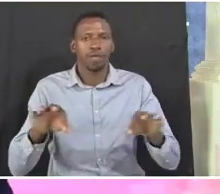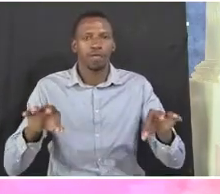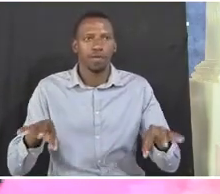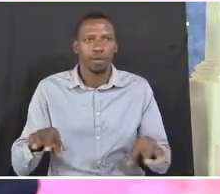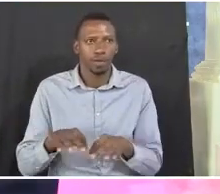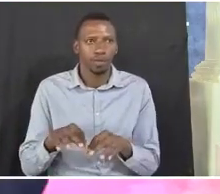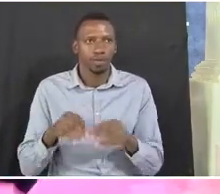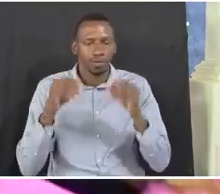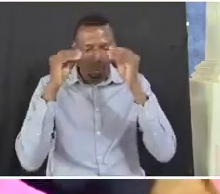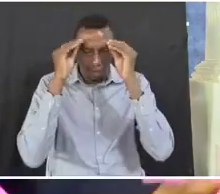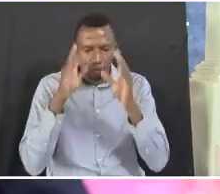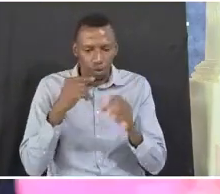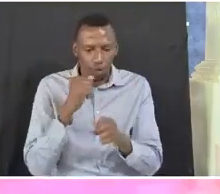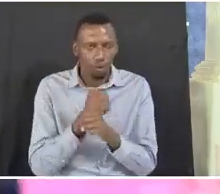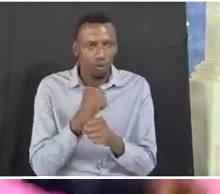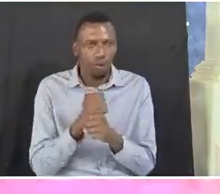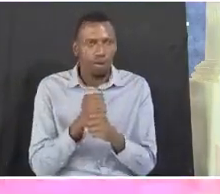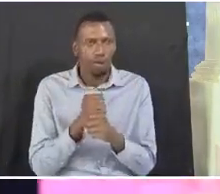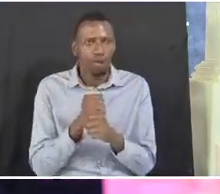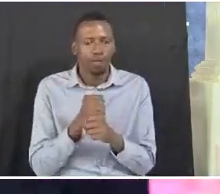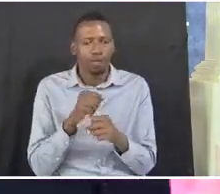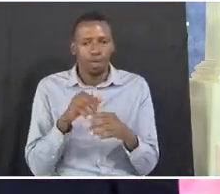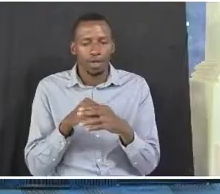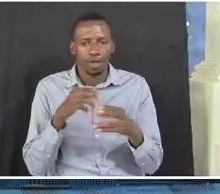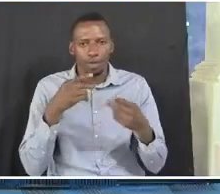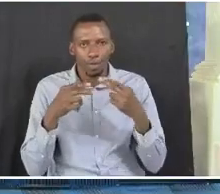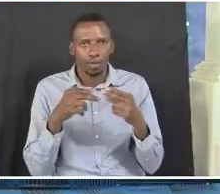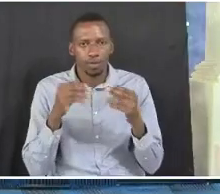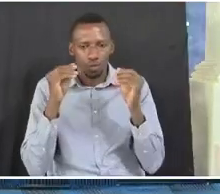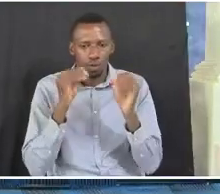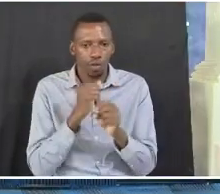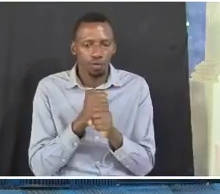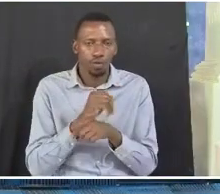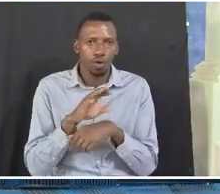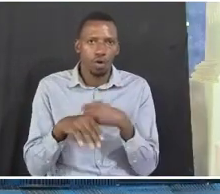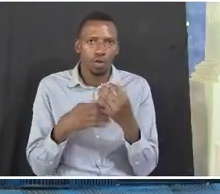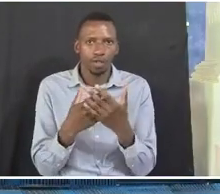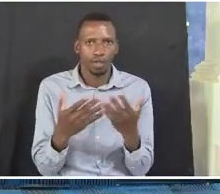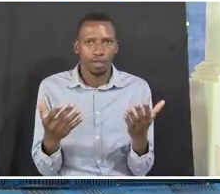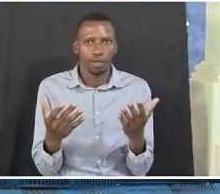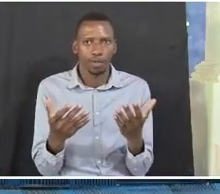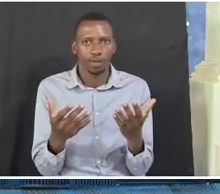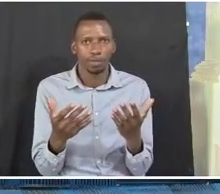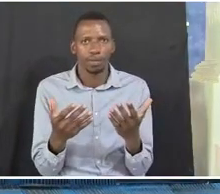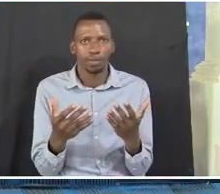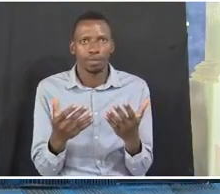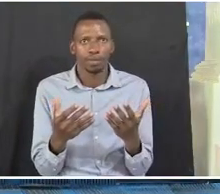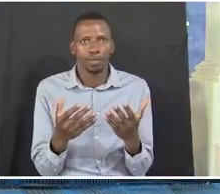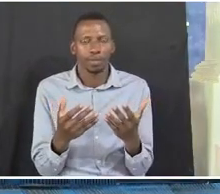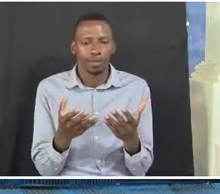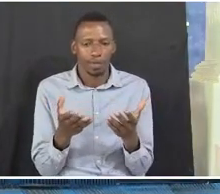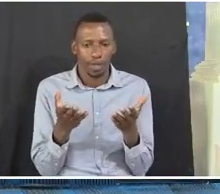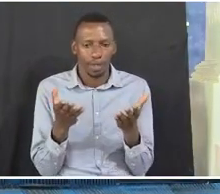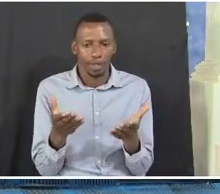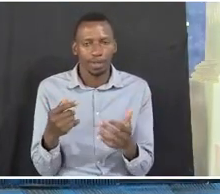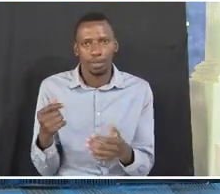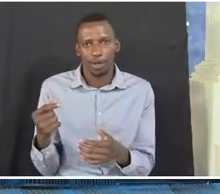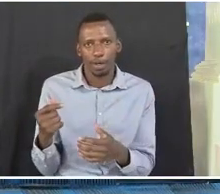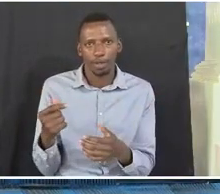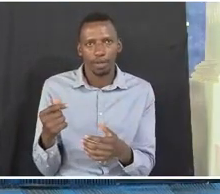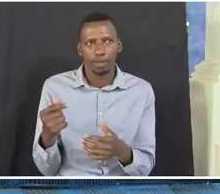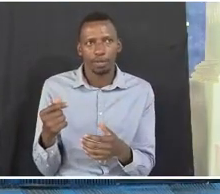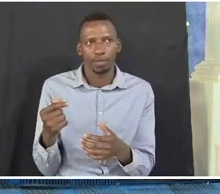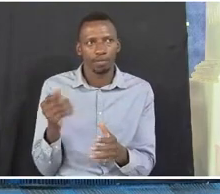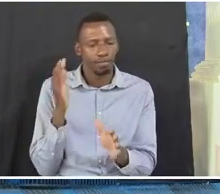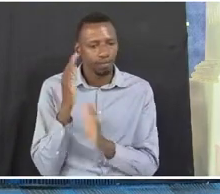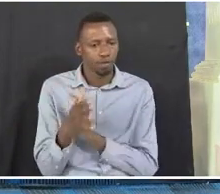who were working in the cafeteria. It were the students who were doing all these things in the hostels and such like. And this money was going to